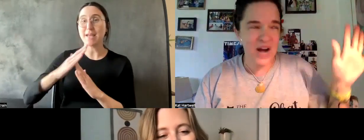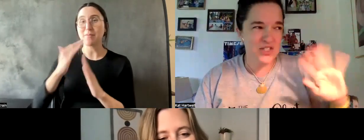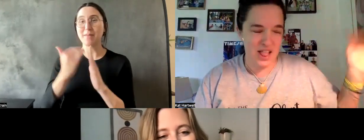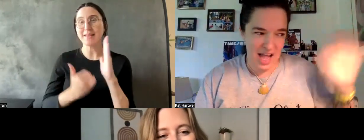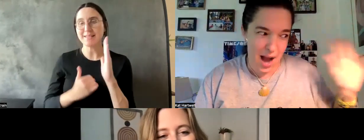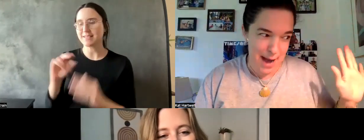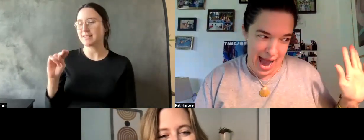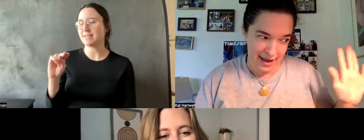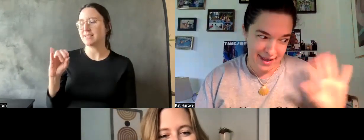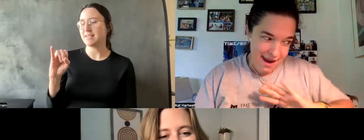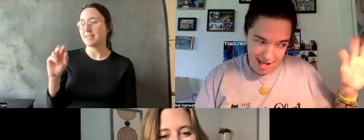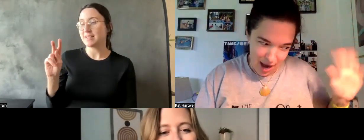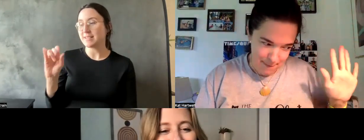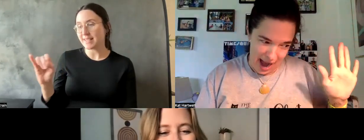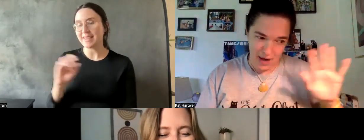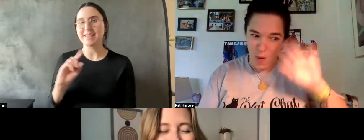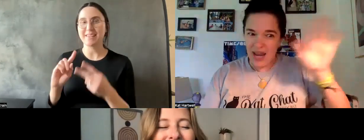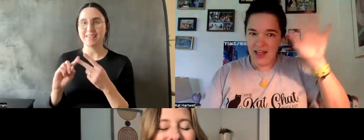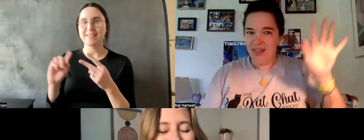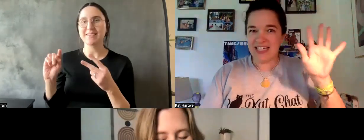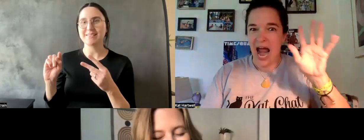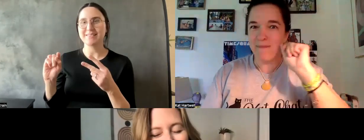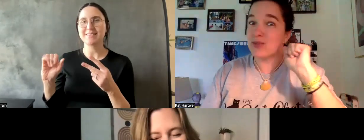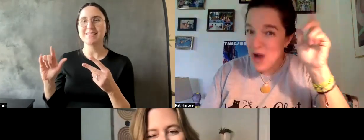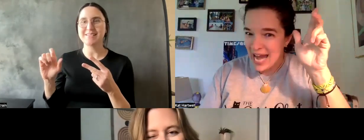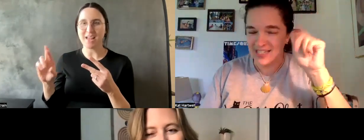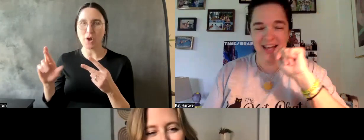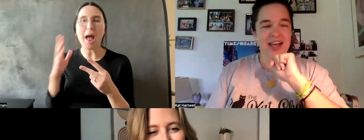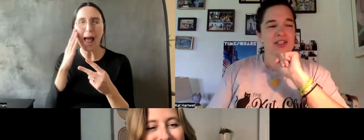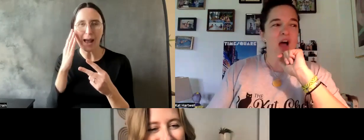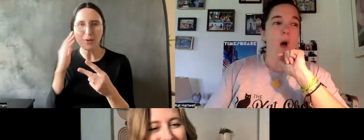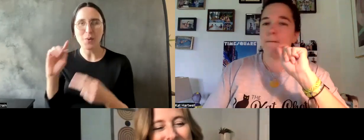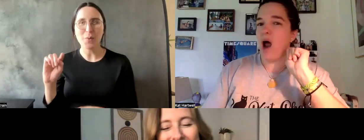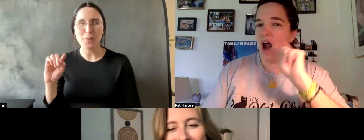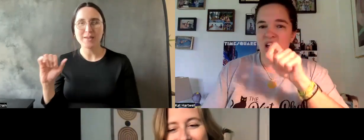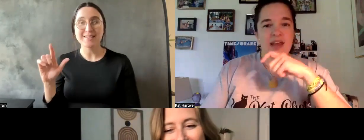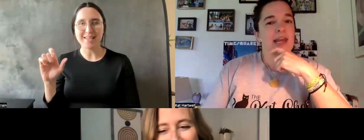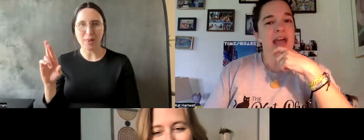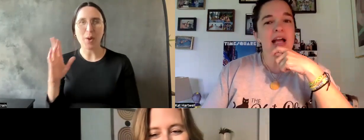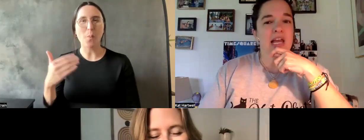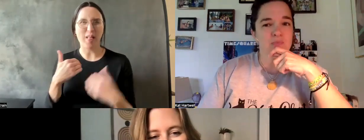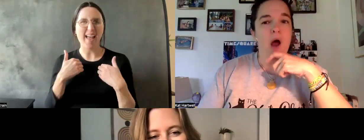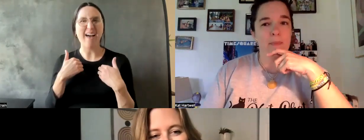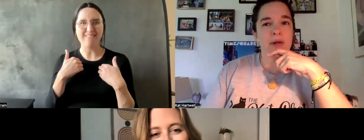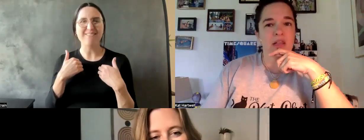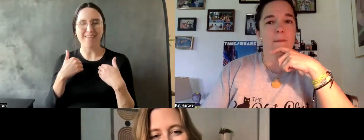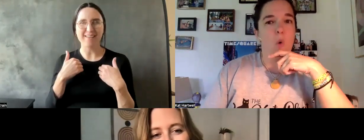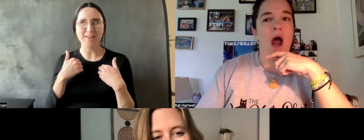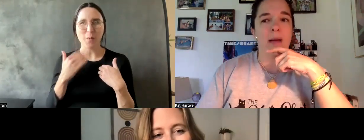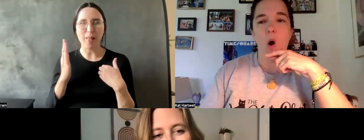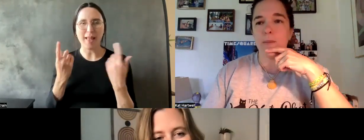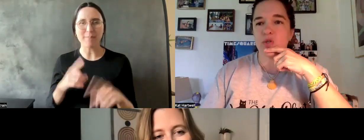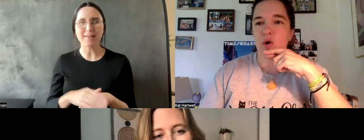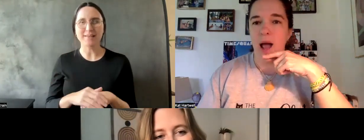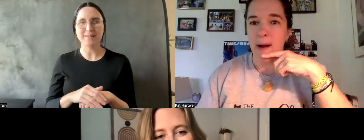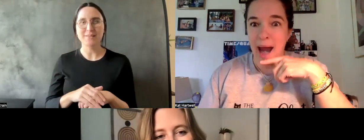but eventually, come on. Run the time is right. So Nikki is probably number one.